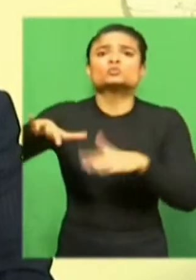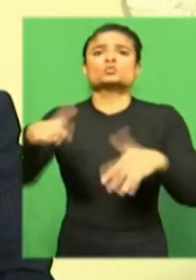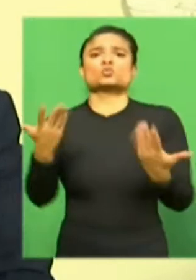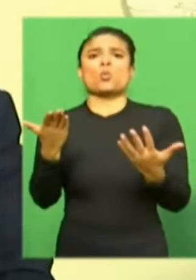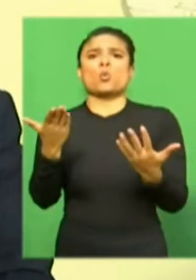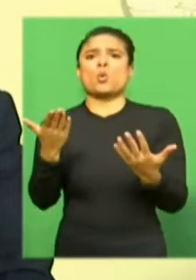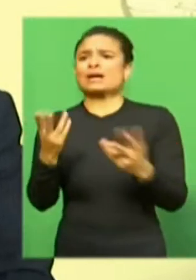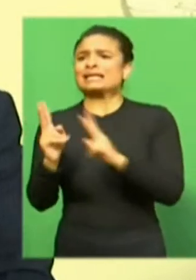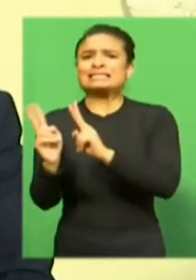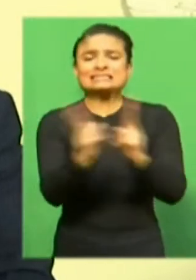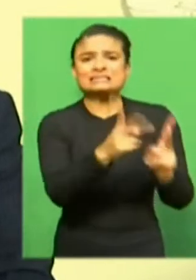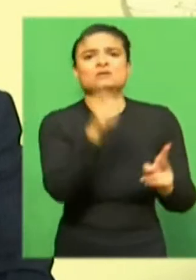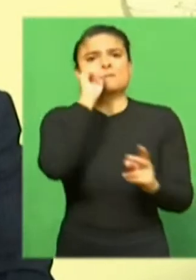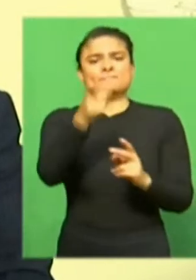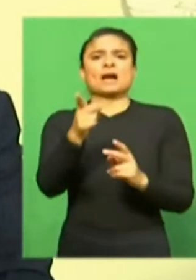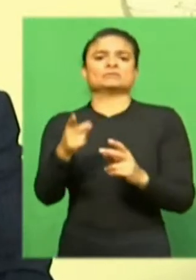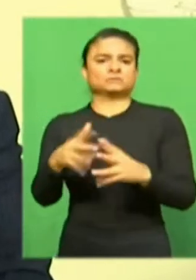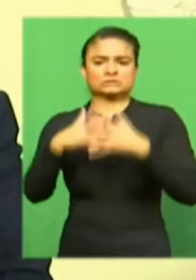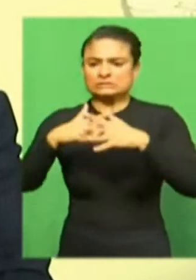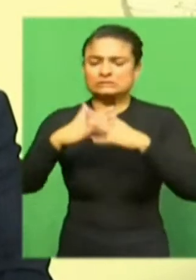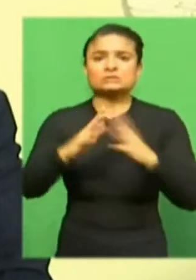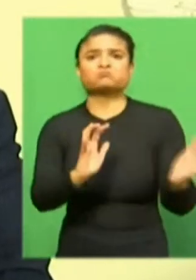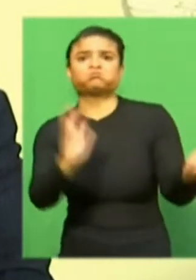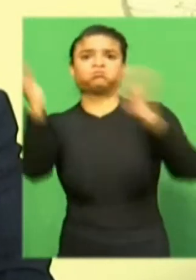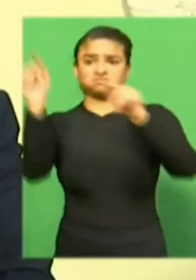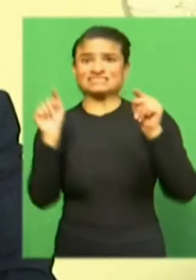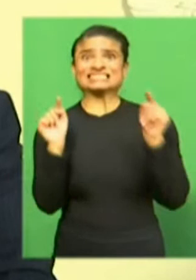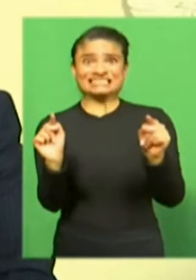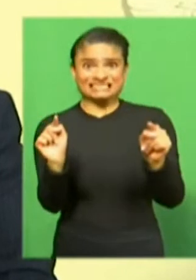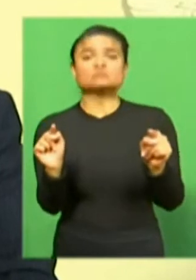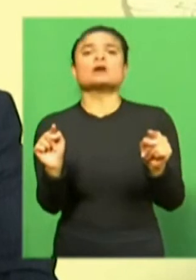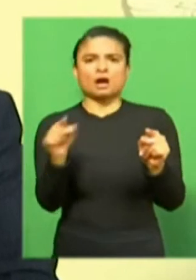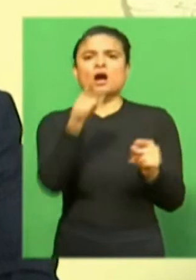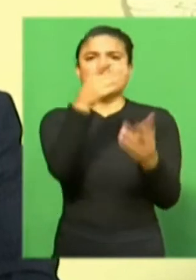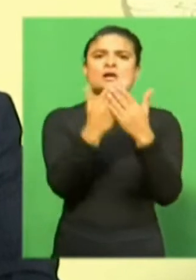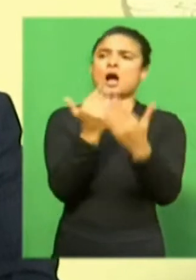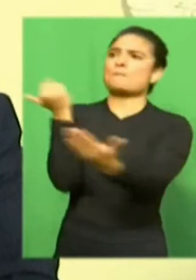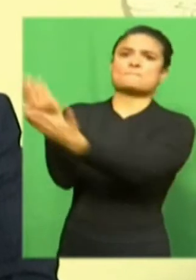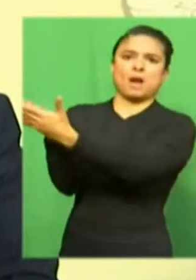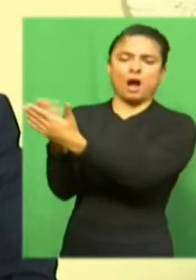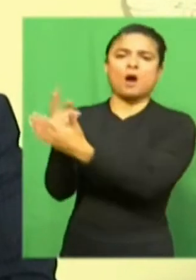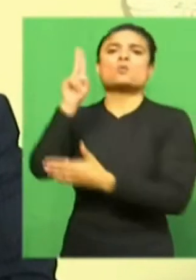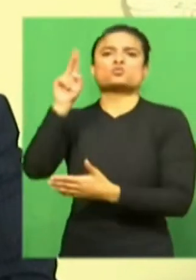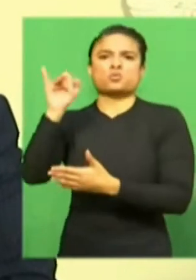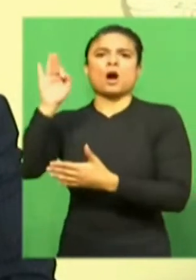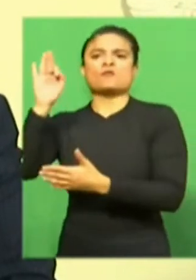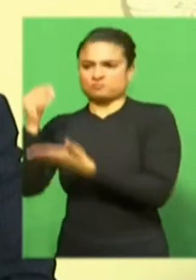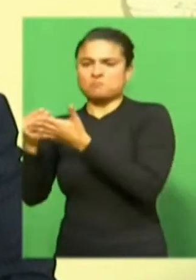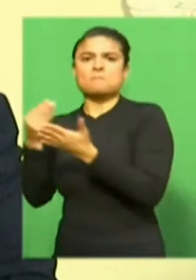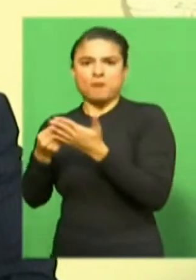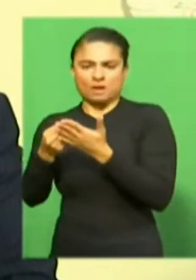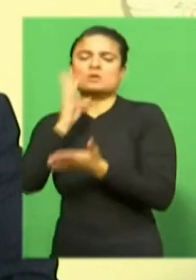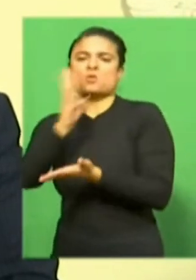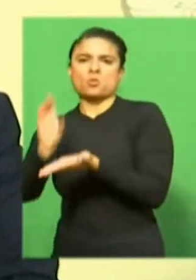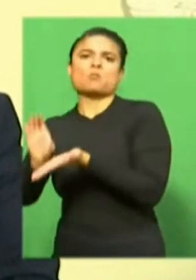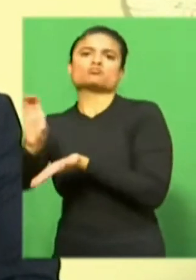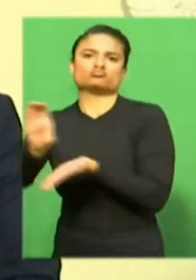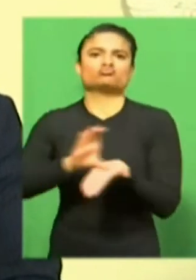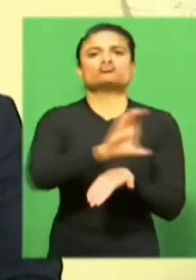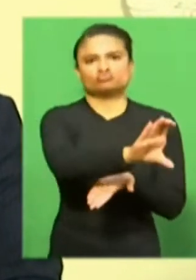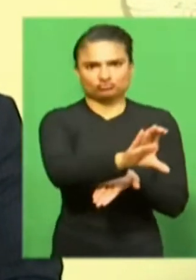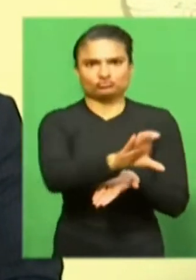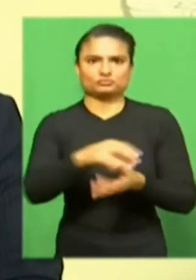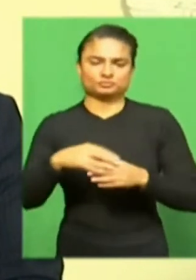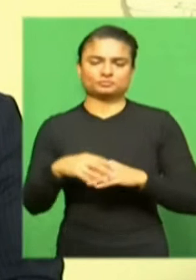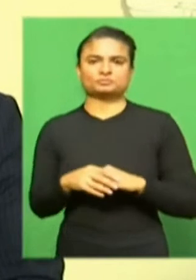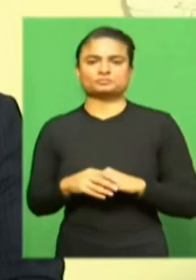This will ensure that jobs are protected and that workers can continue to earn an income as